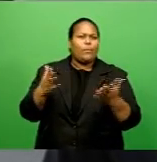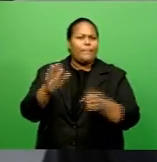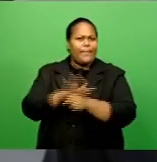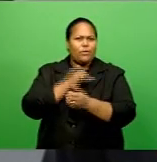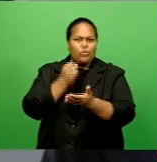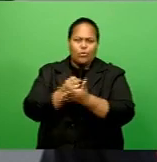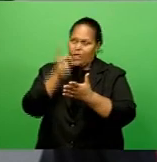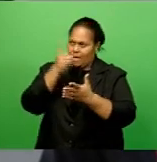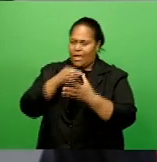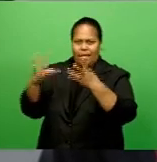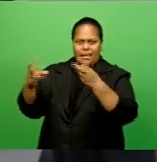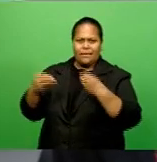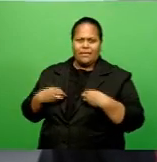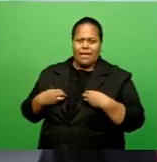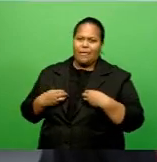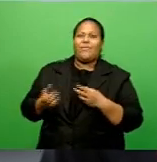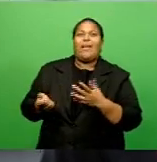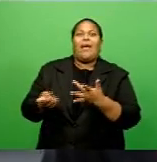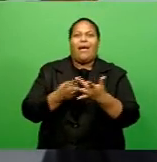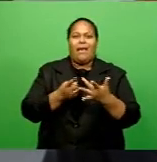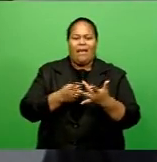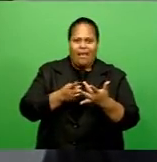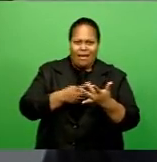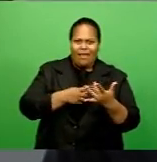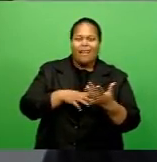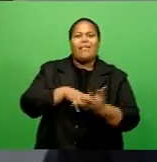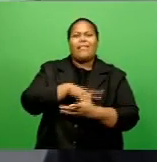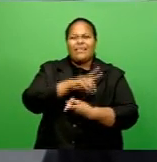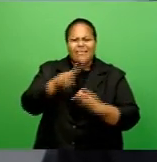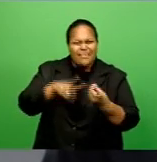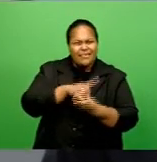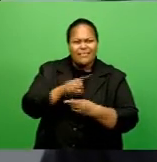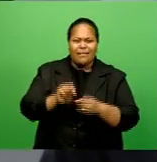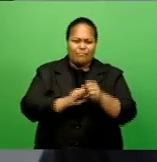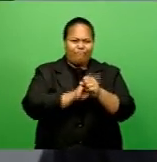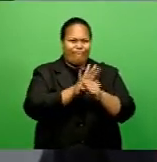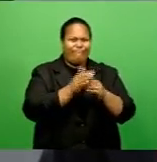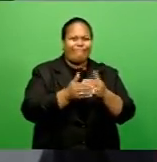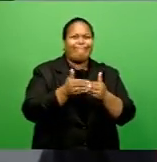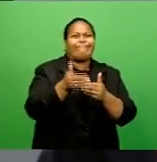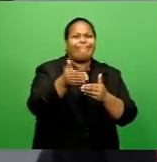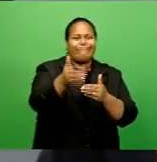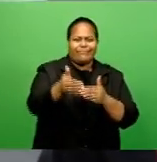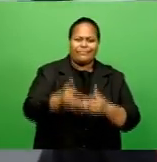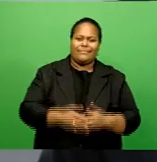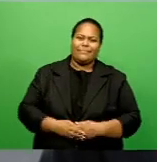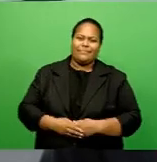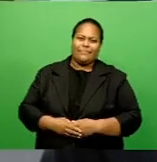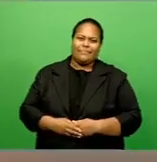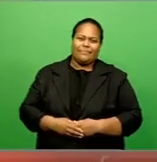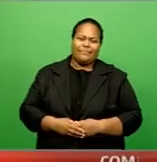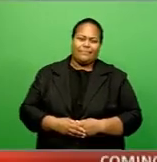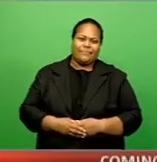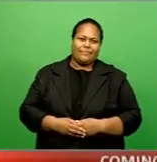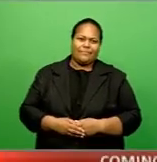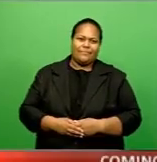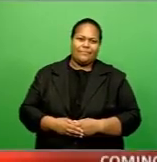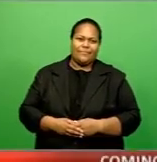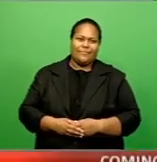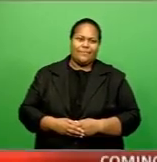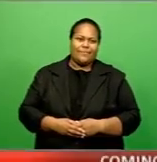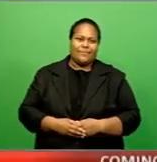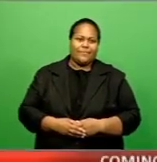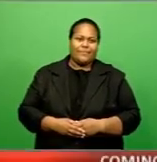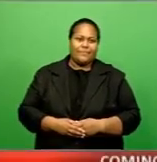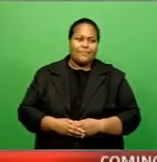well equipped for any further threats from that of COVID-19. Jeshulal, FBC News. Up